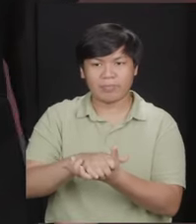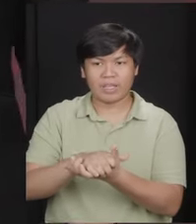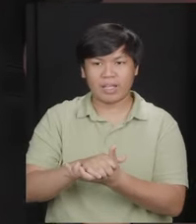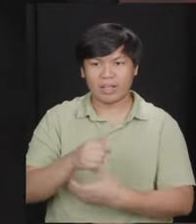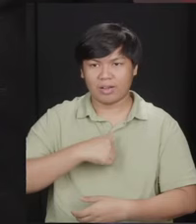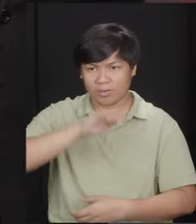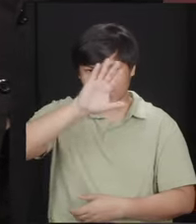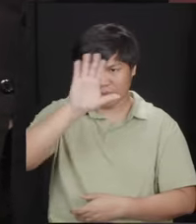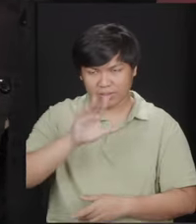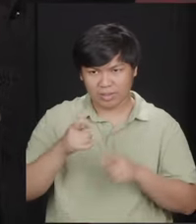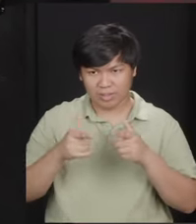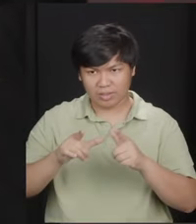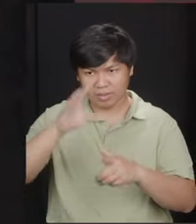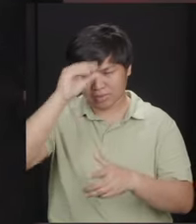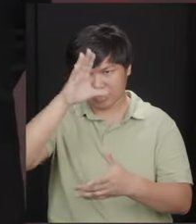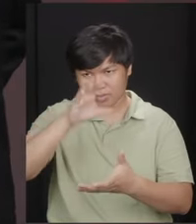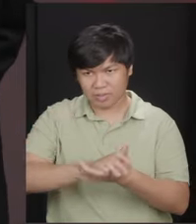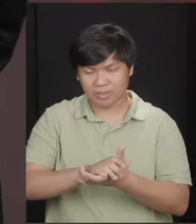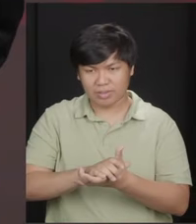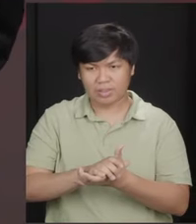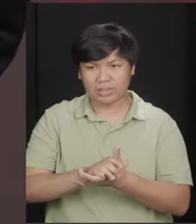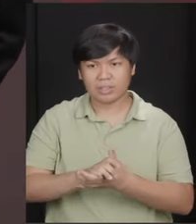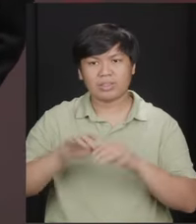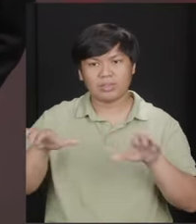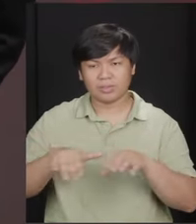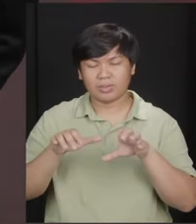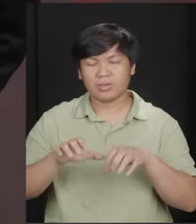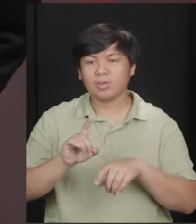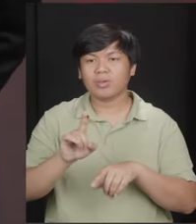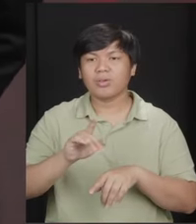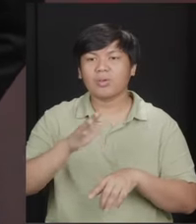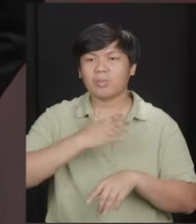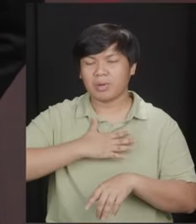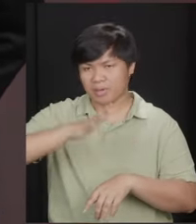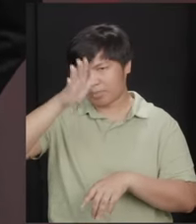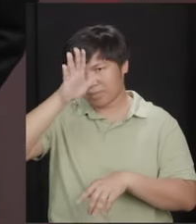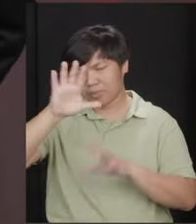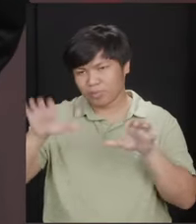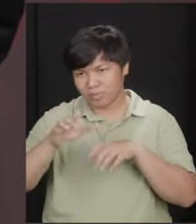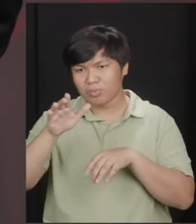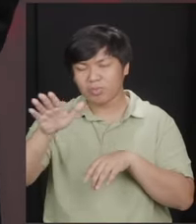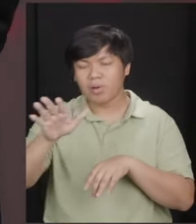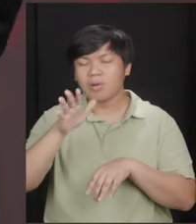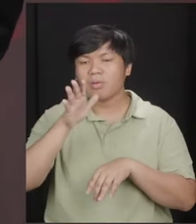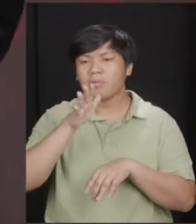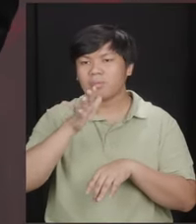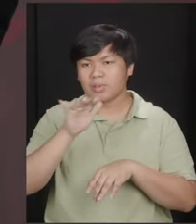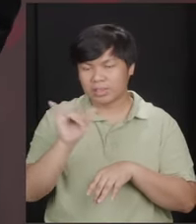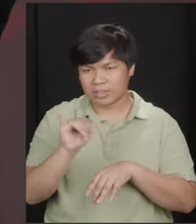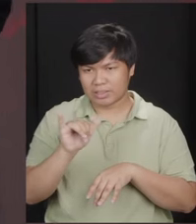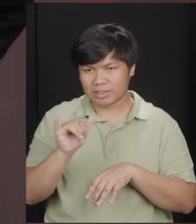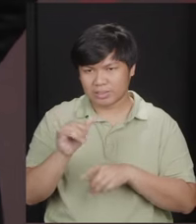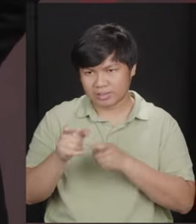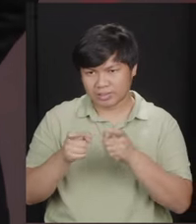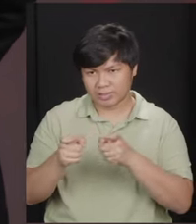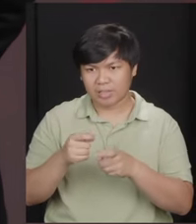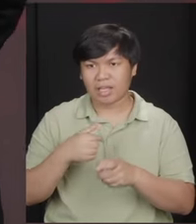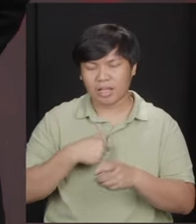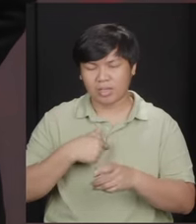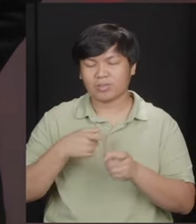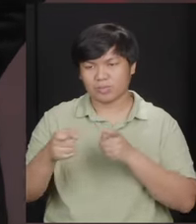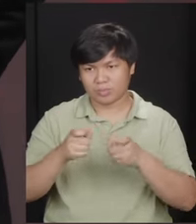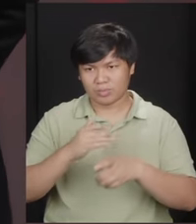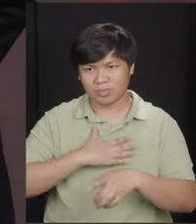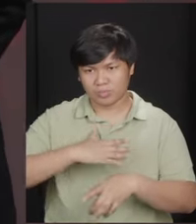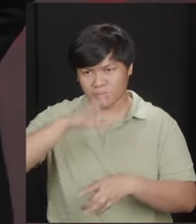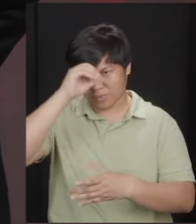I will never let my husband do to me what my dad has been doing to my mom, treating her like a daughter. I will dominate my husband.